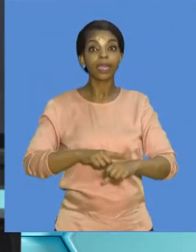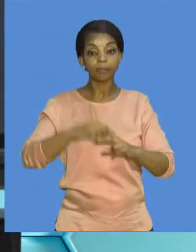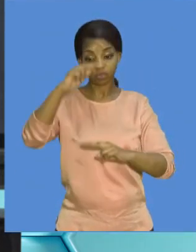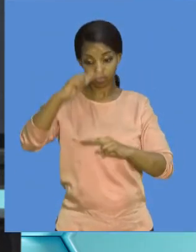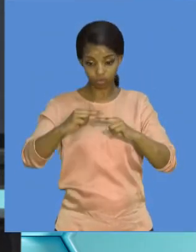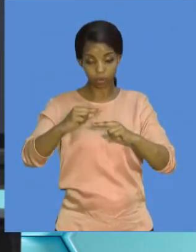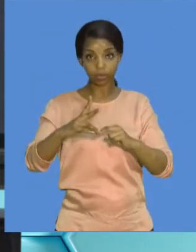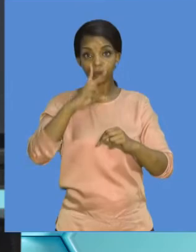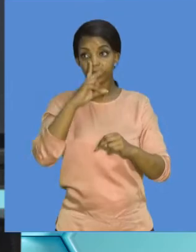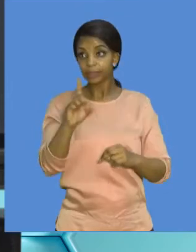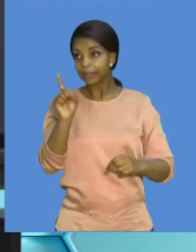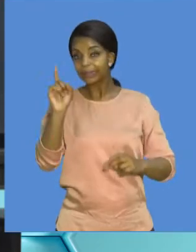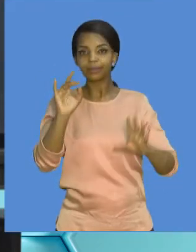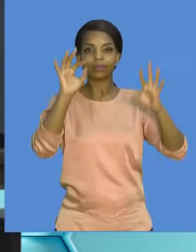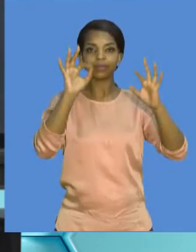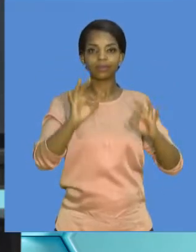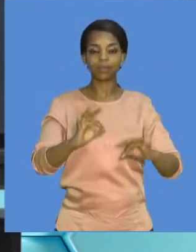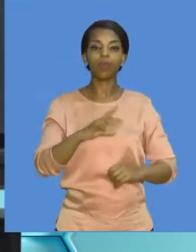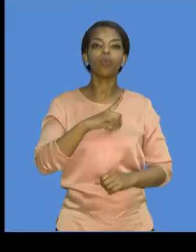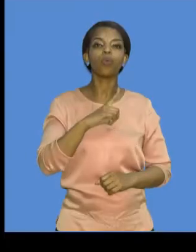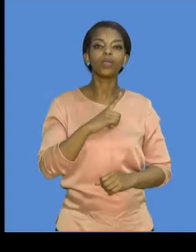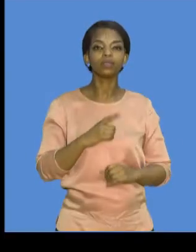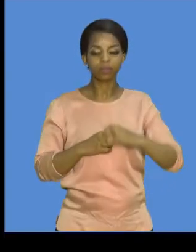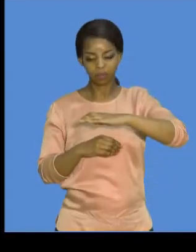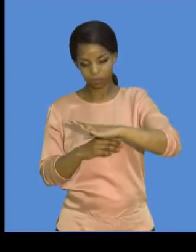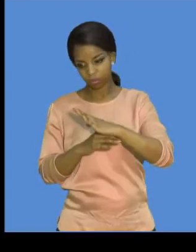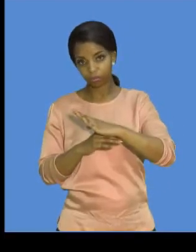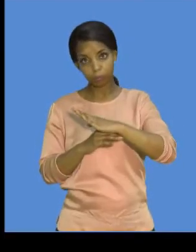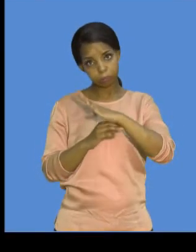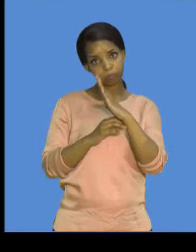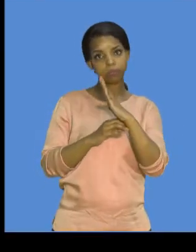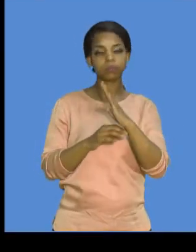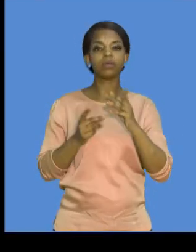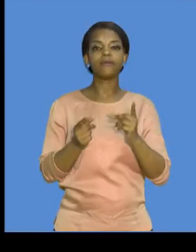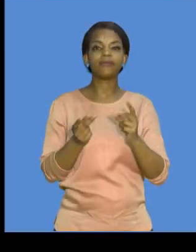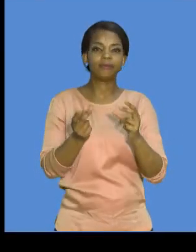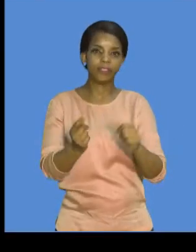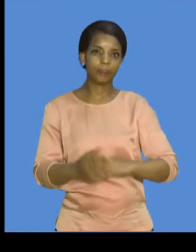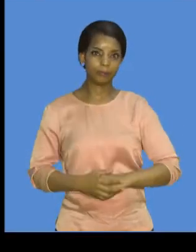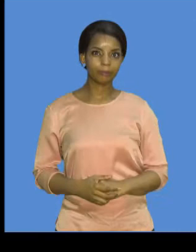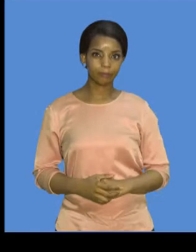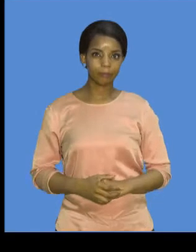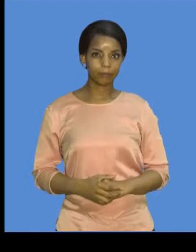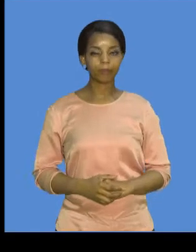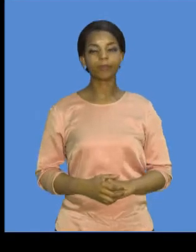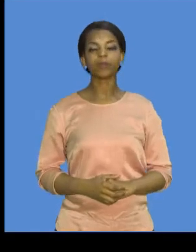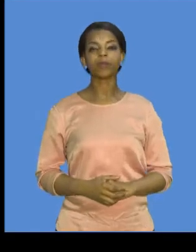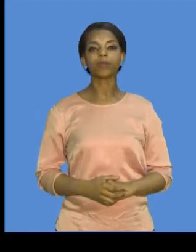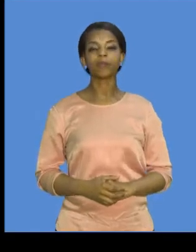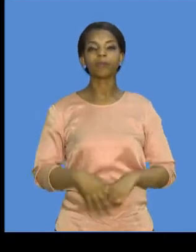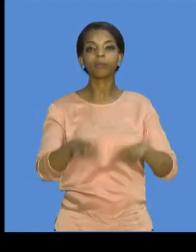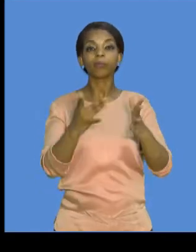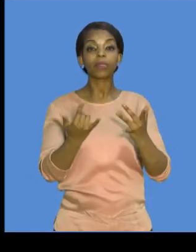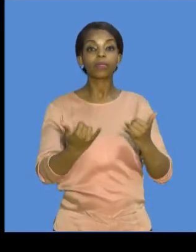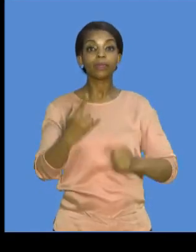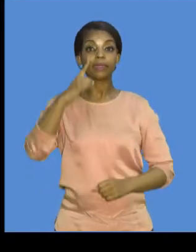quite rapid. So that's what we're really going to be talking about. Now, if we look at compound growth, we